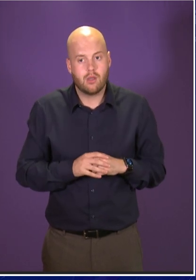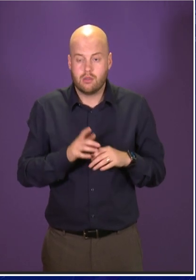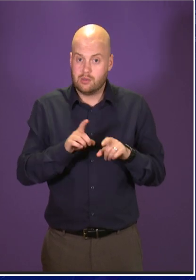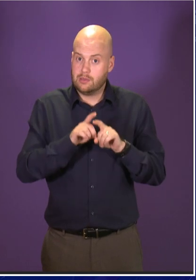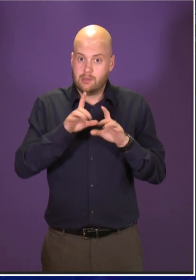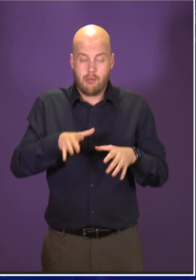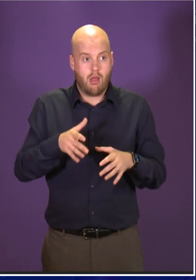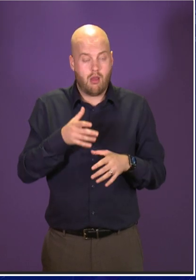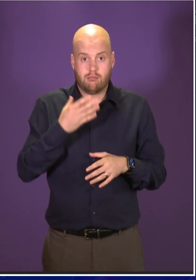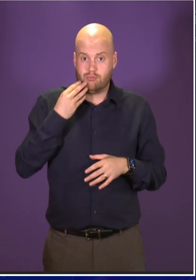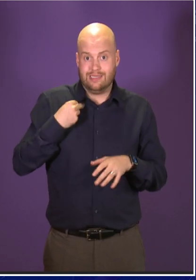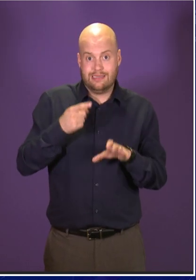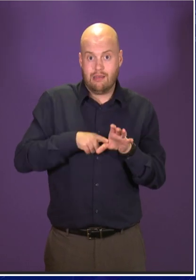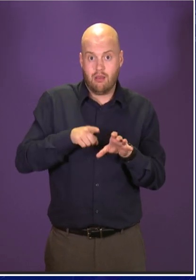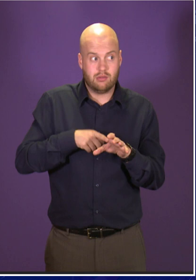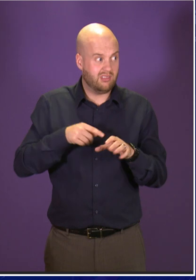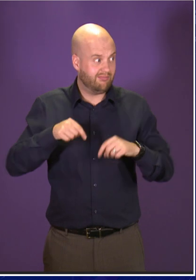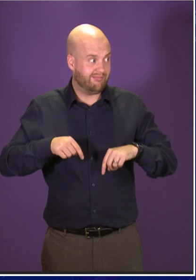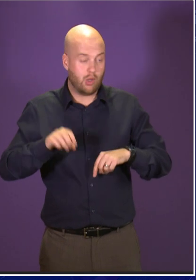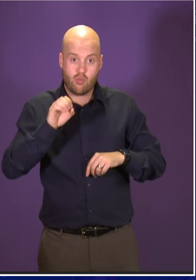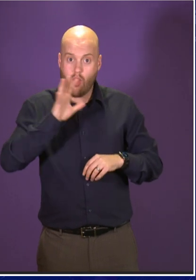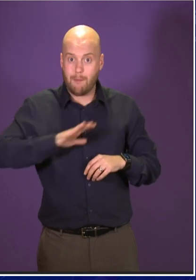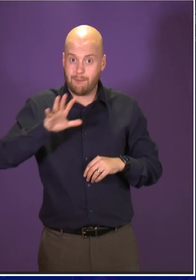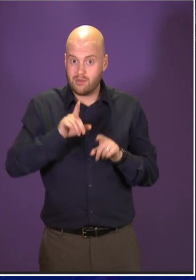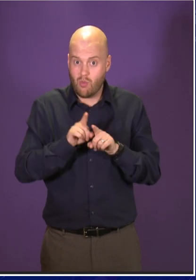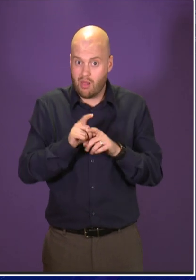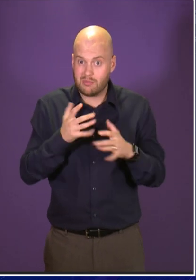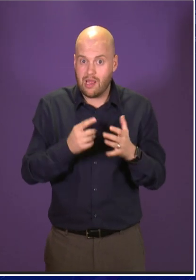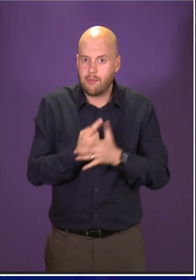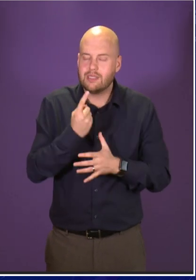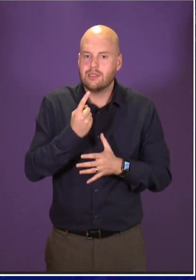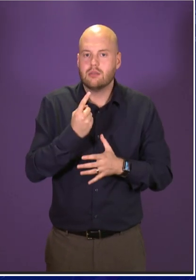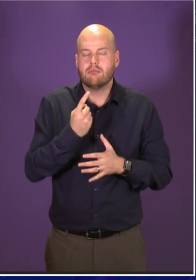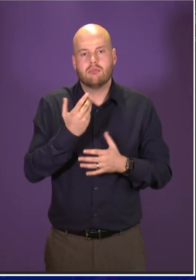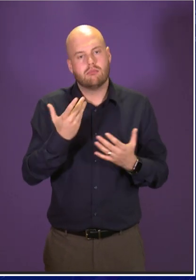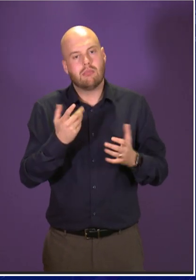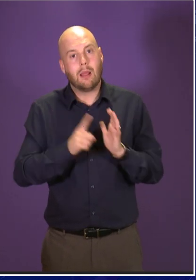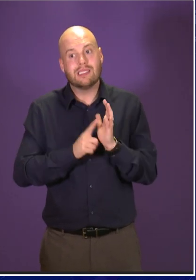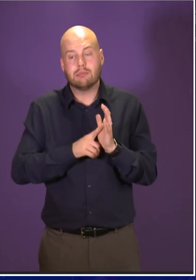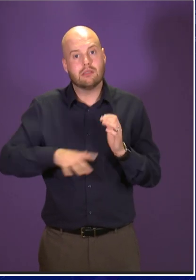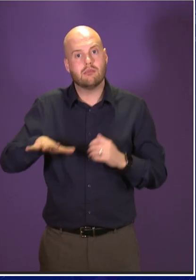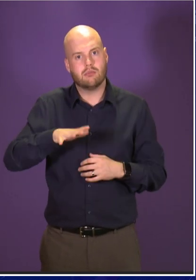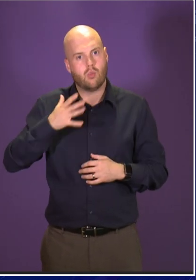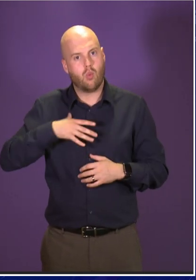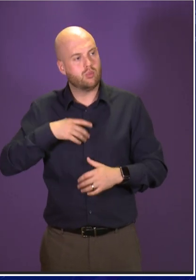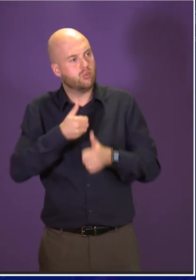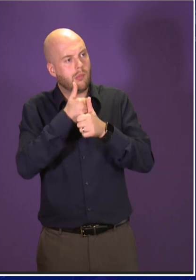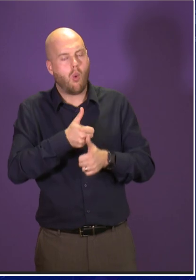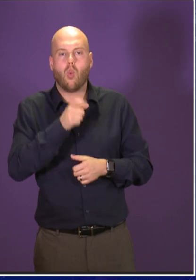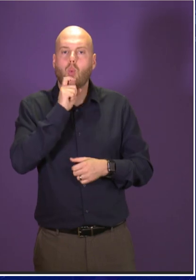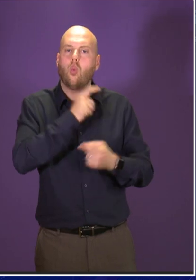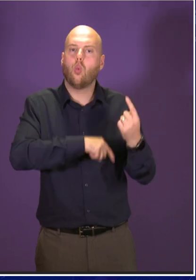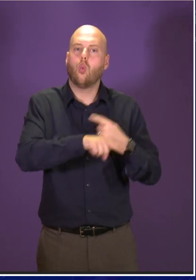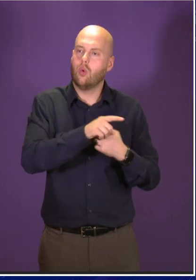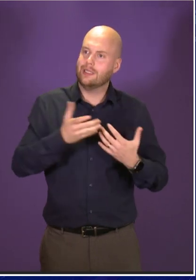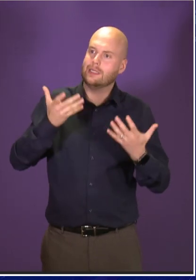seen in recent years, even here in Europe, in Lisbon, we want to be on the side of those who are open to the world. In fact,